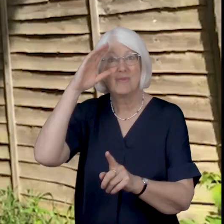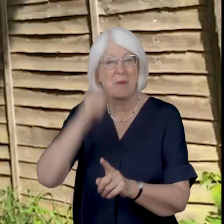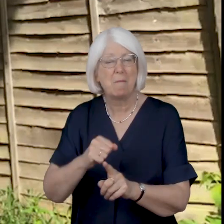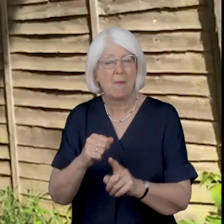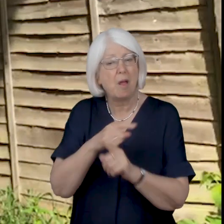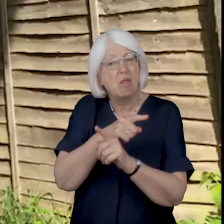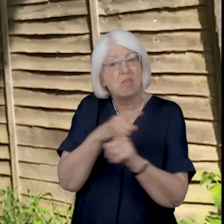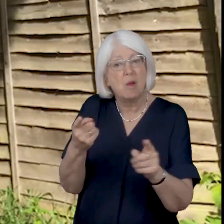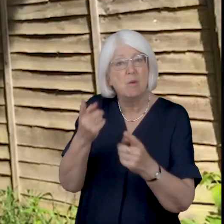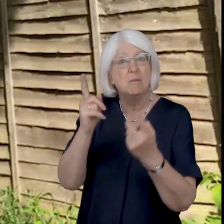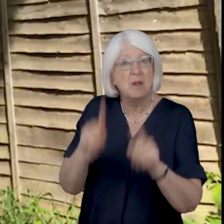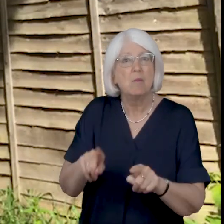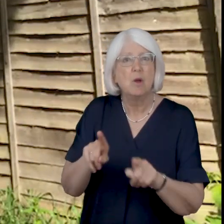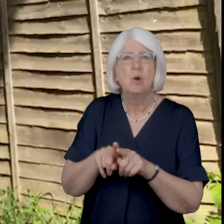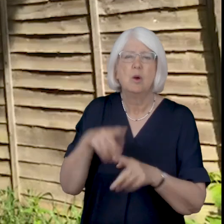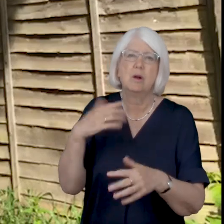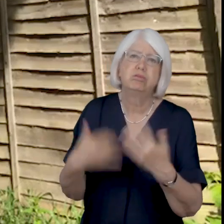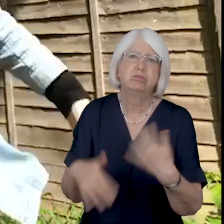will never perish.